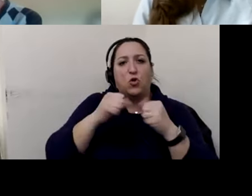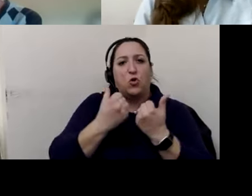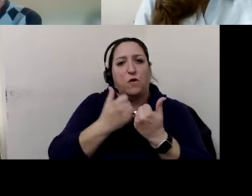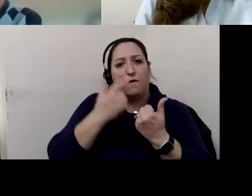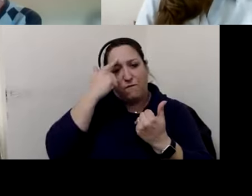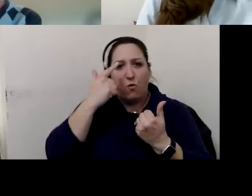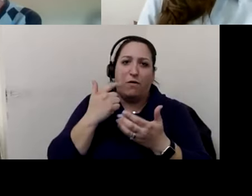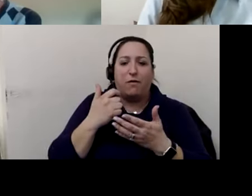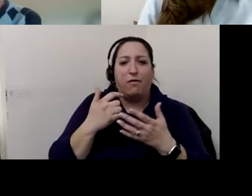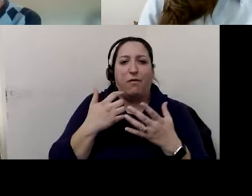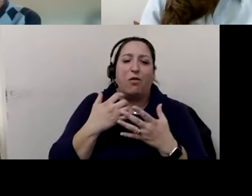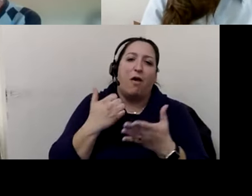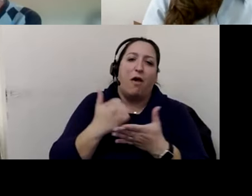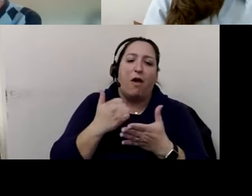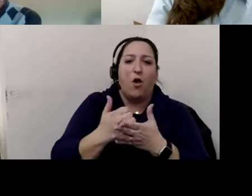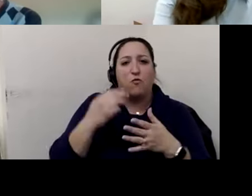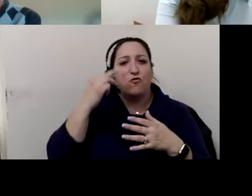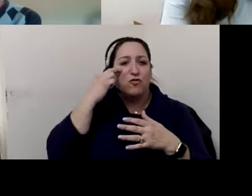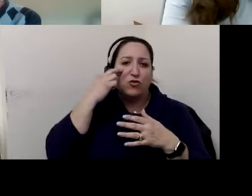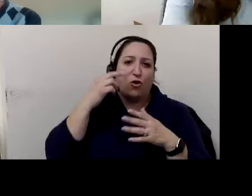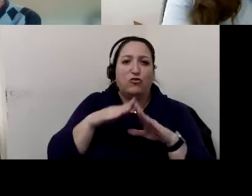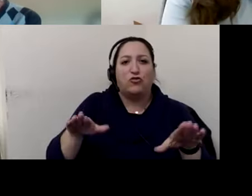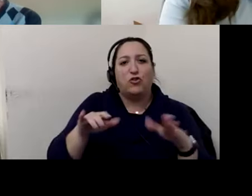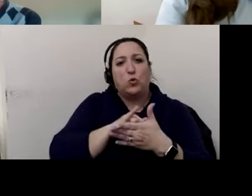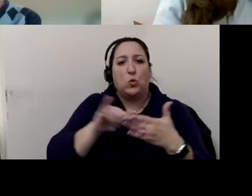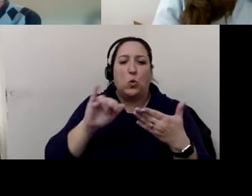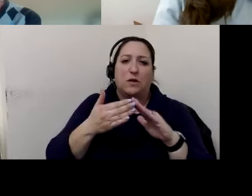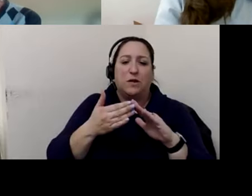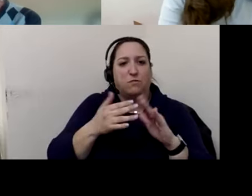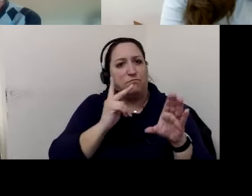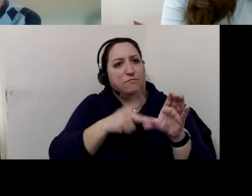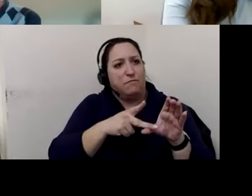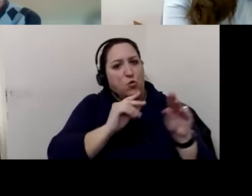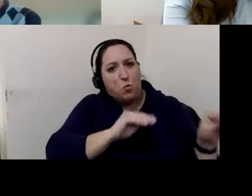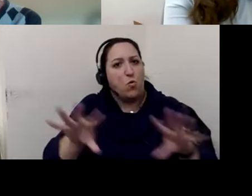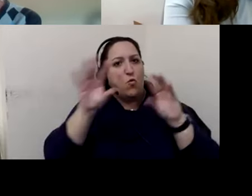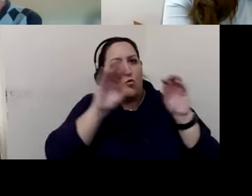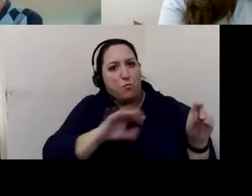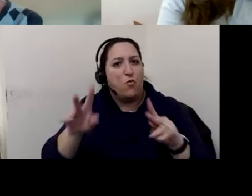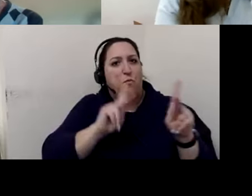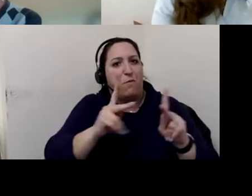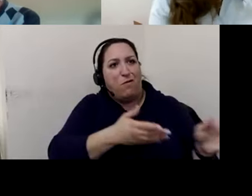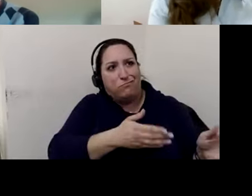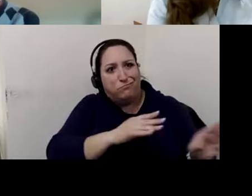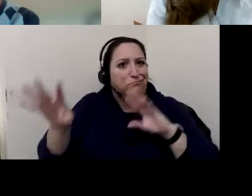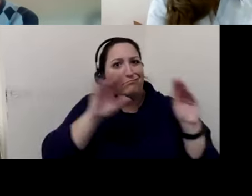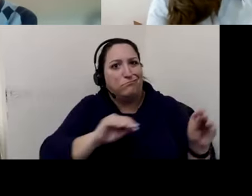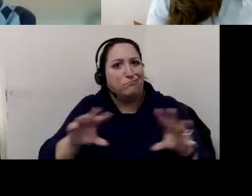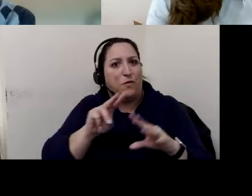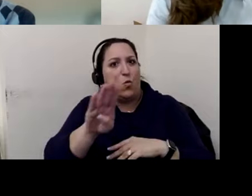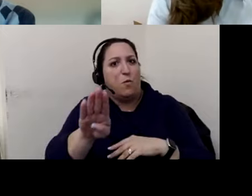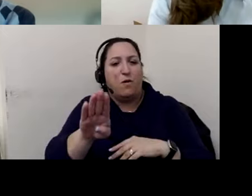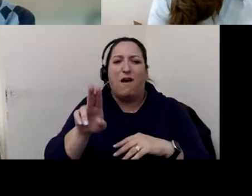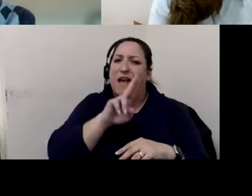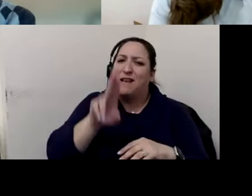the Help of Retarded Children in New York City to participate in moving people out of Willowbrook. And I've never left this field at